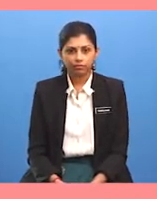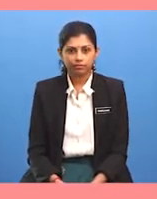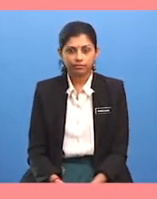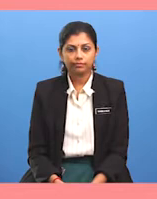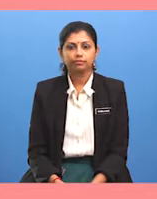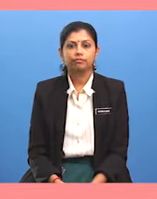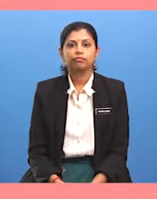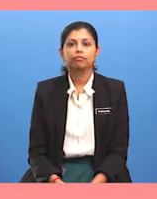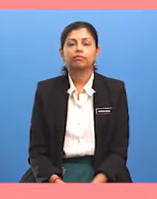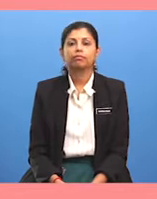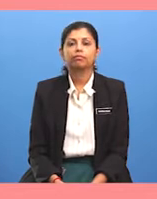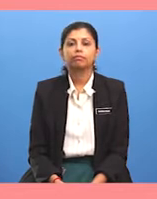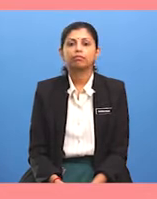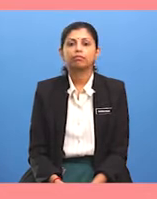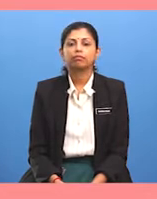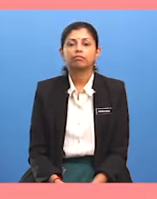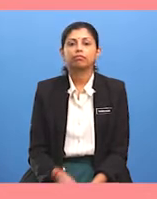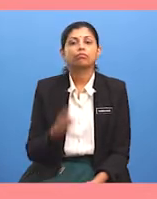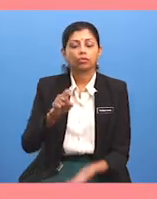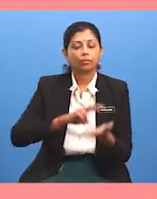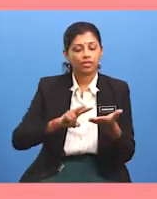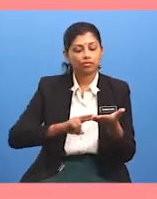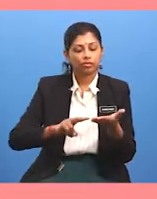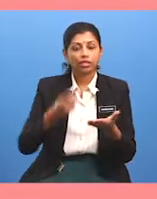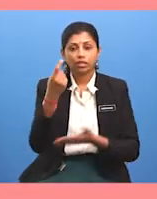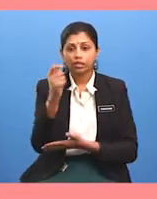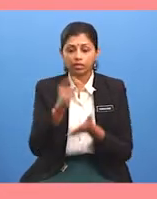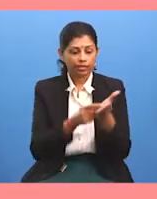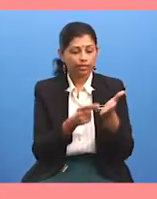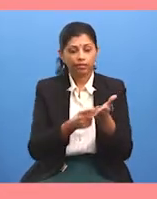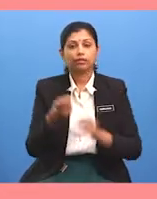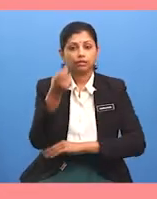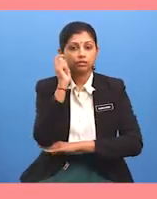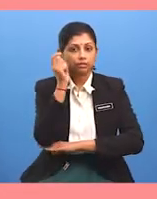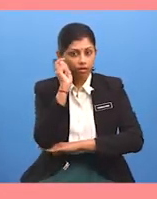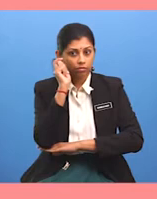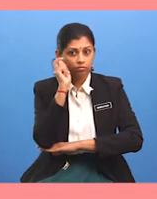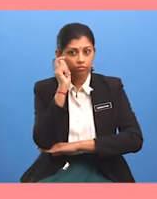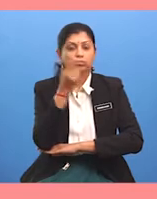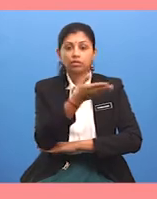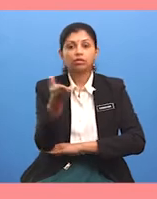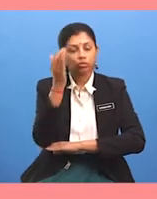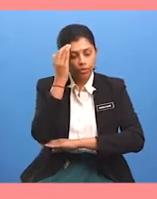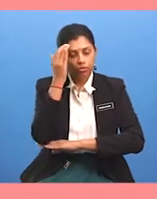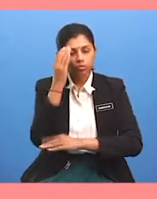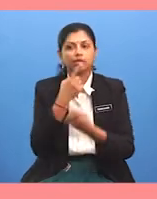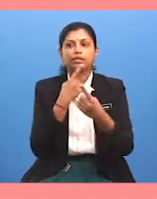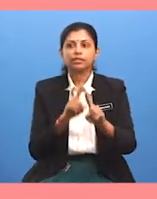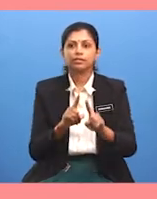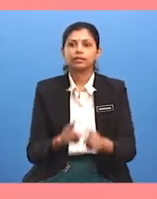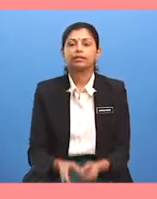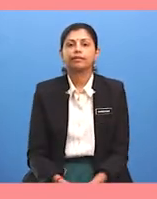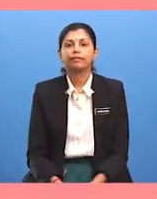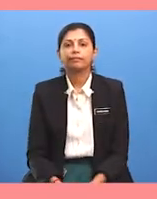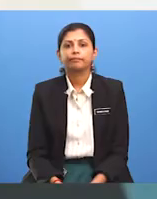Current influence, followed by net worth and success story, and lastly, early life and